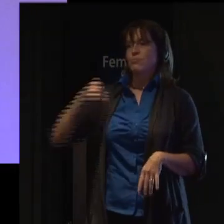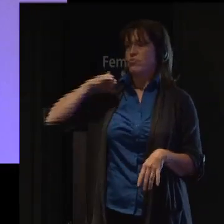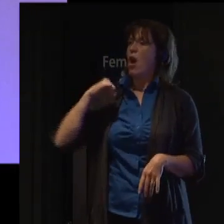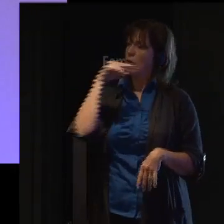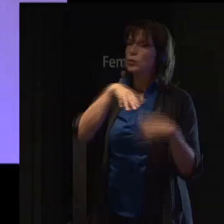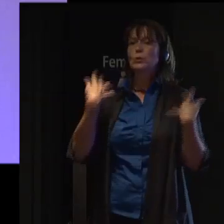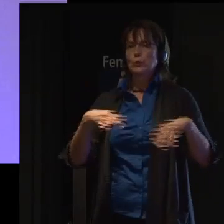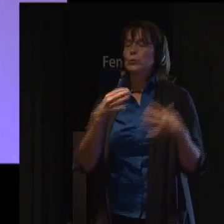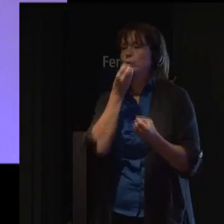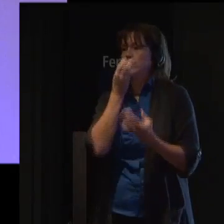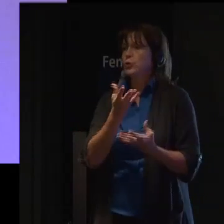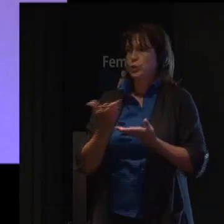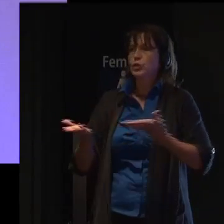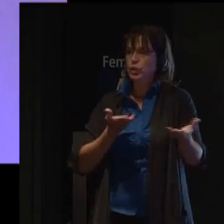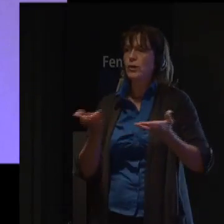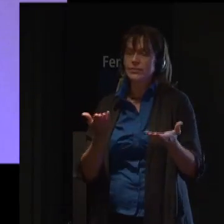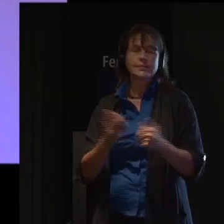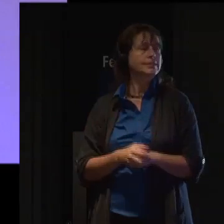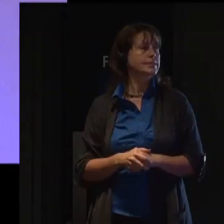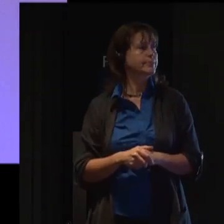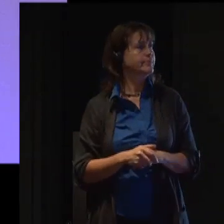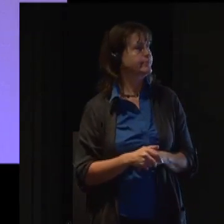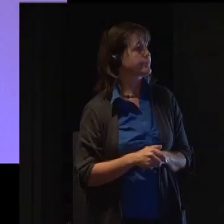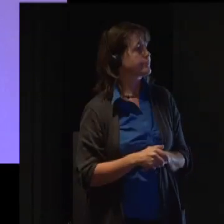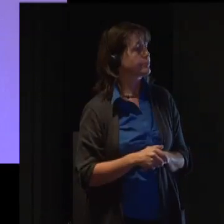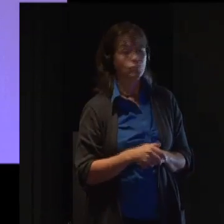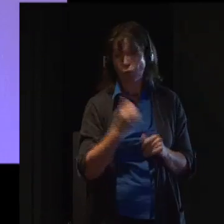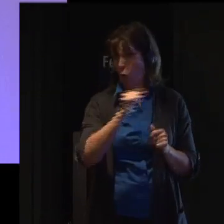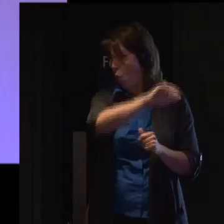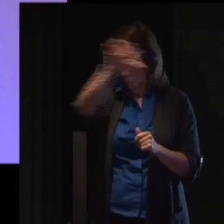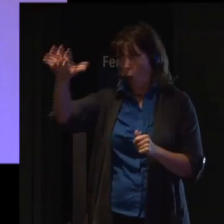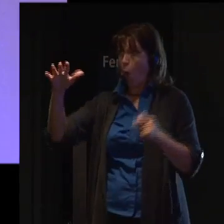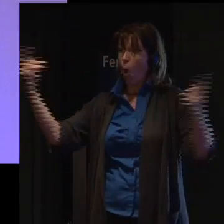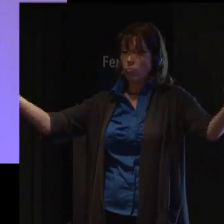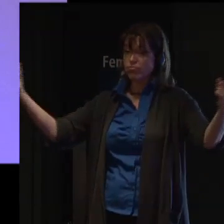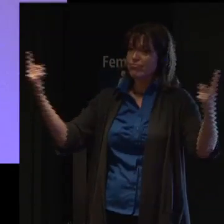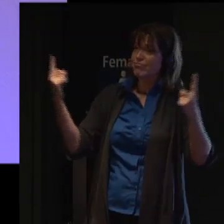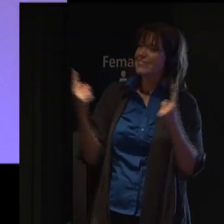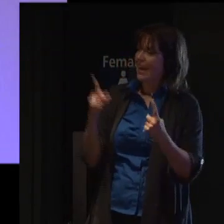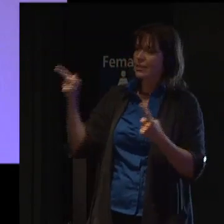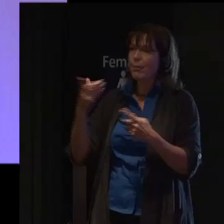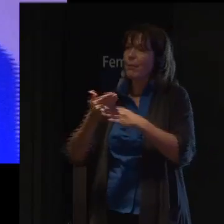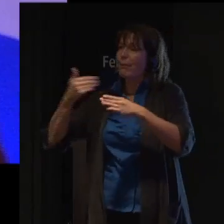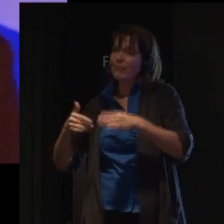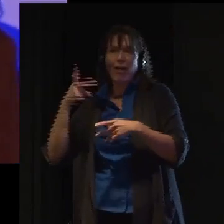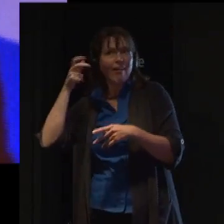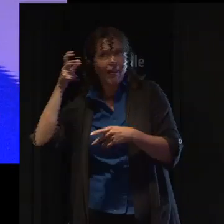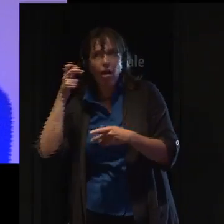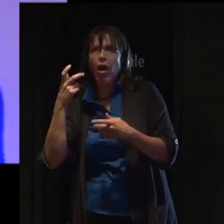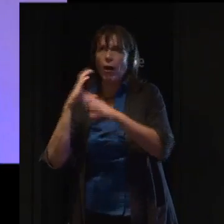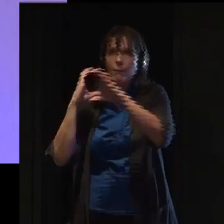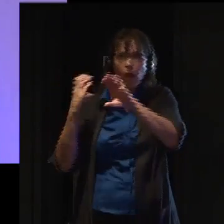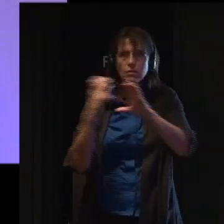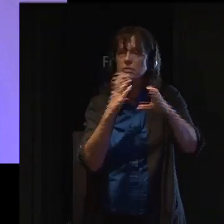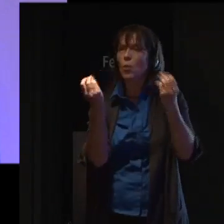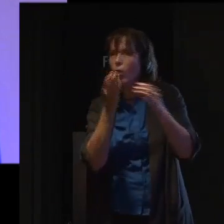it's a service in nowadays for all of the fans joining the stadium. Which projects do we have? We have, of course,